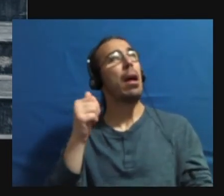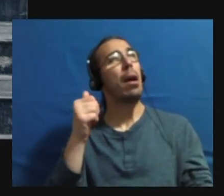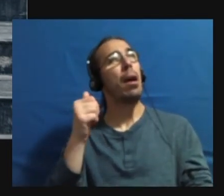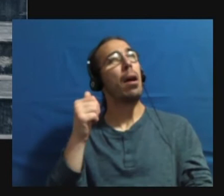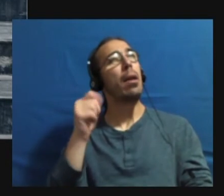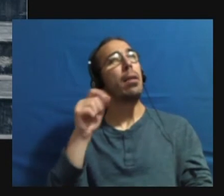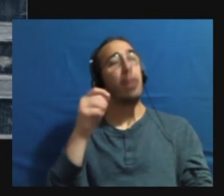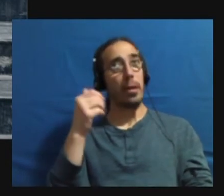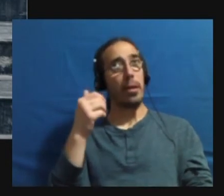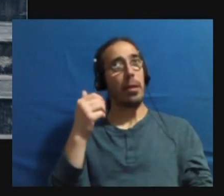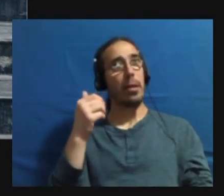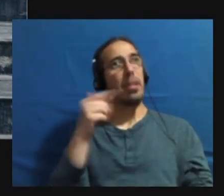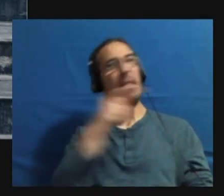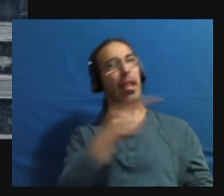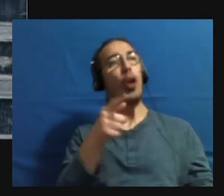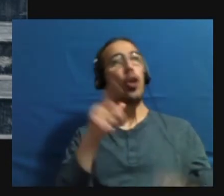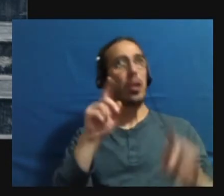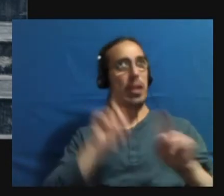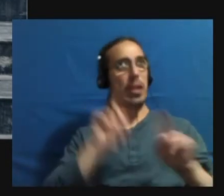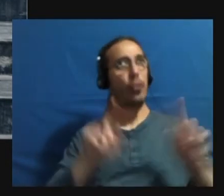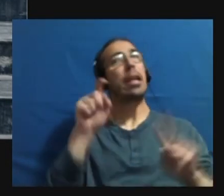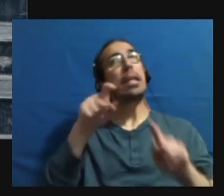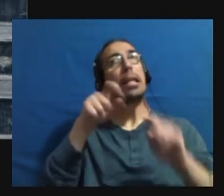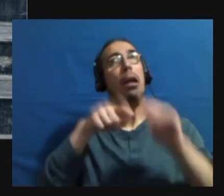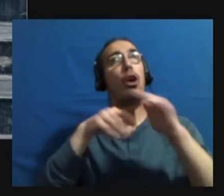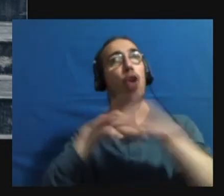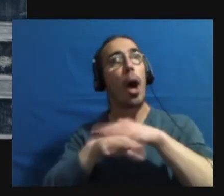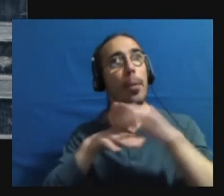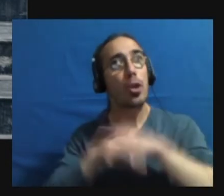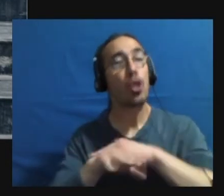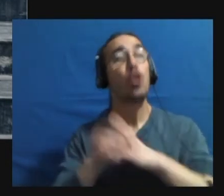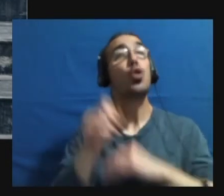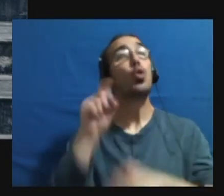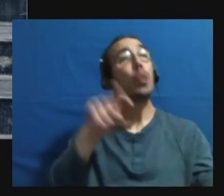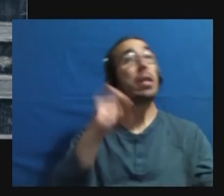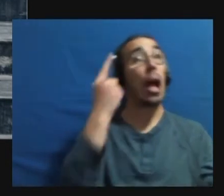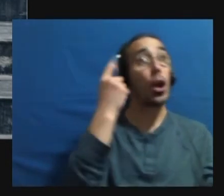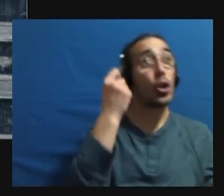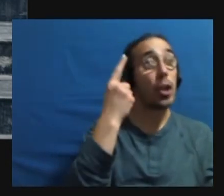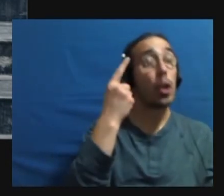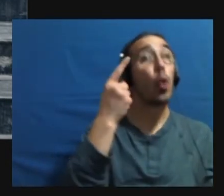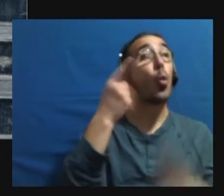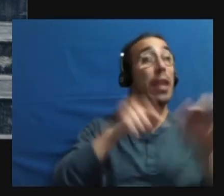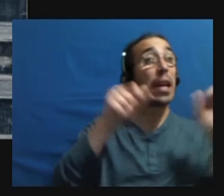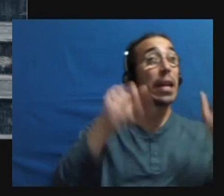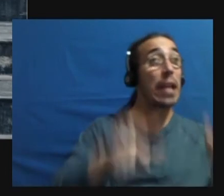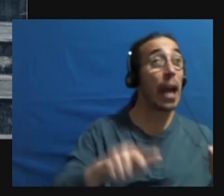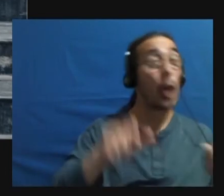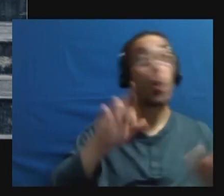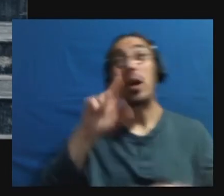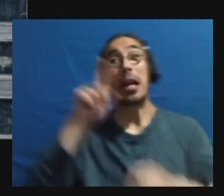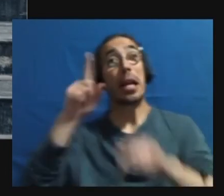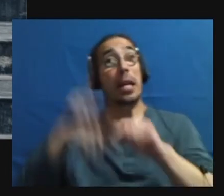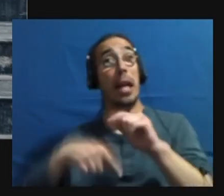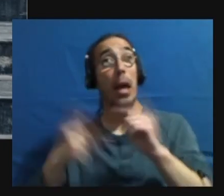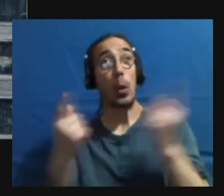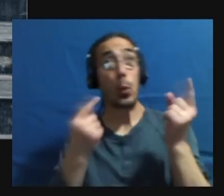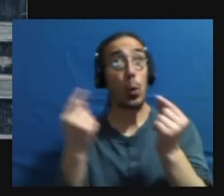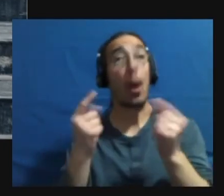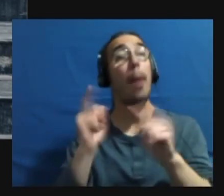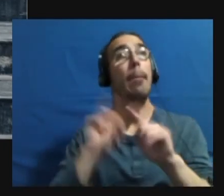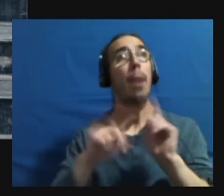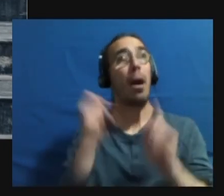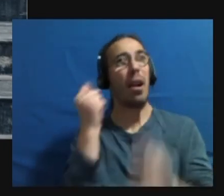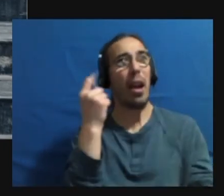accommodation, that needs you to understand what they can do and can't differently. And it's not just that, it's that it's